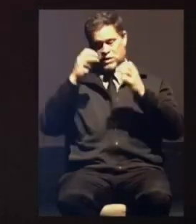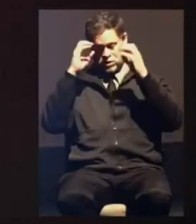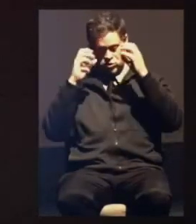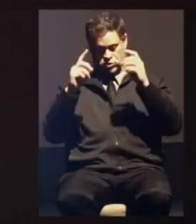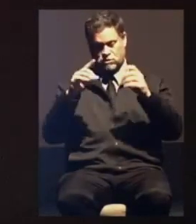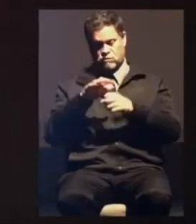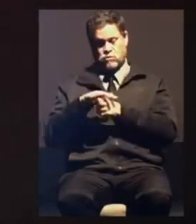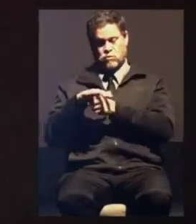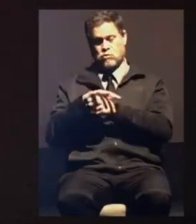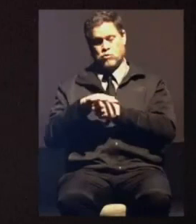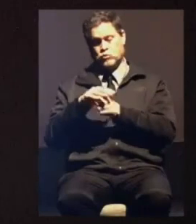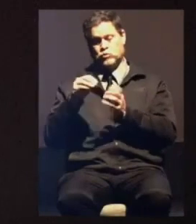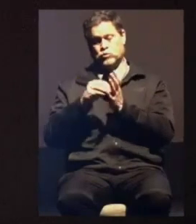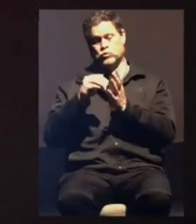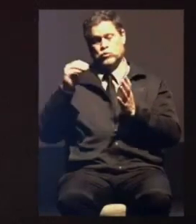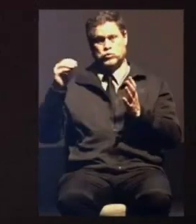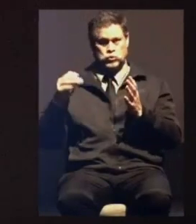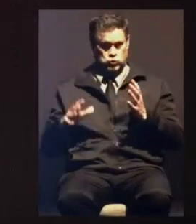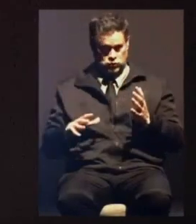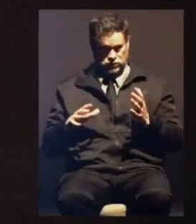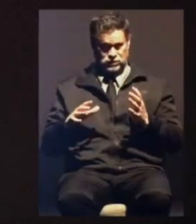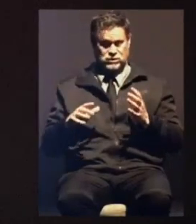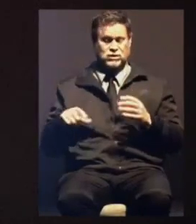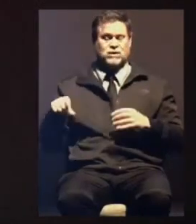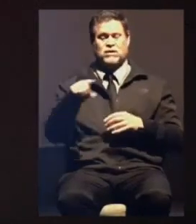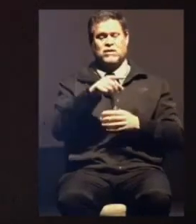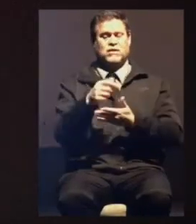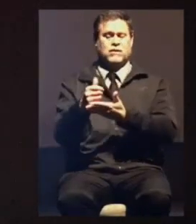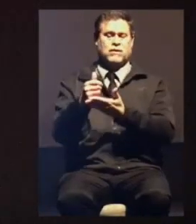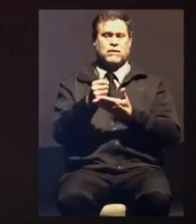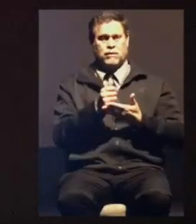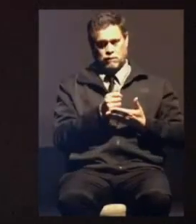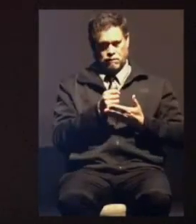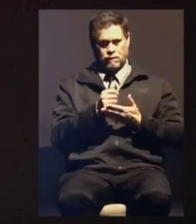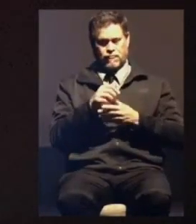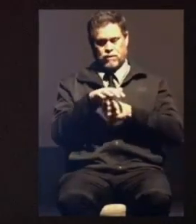for local students so that they could help the local